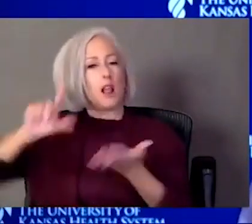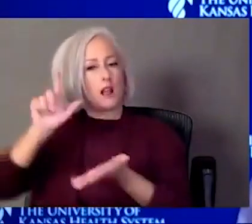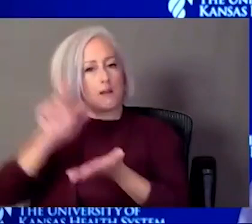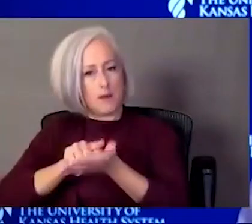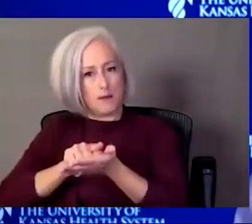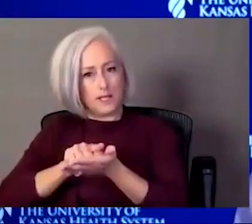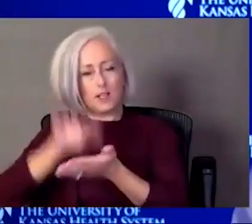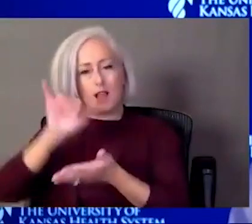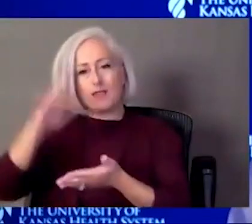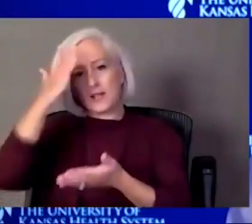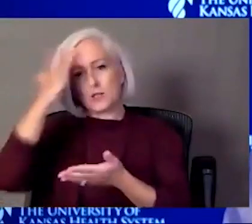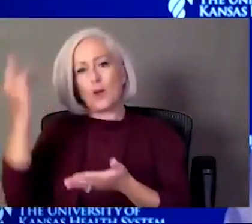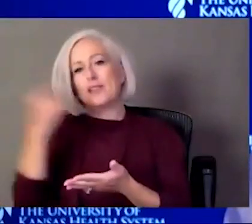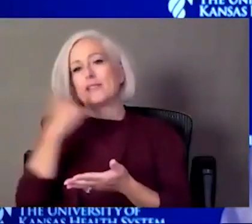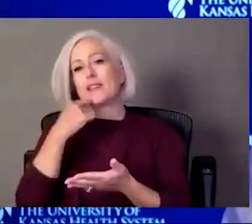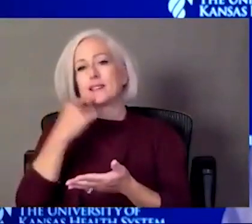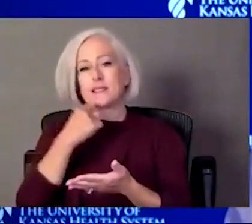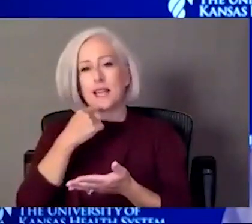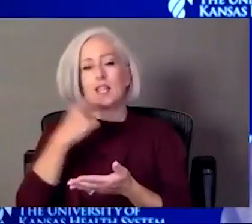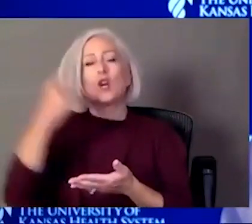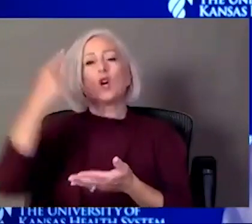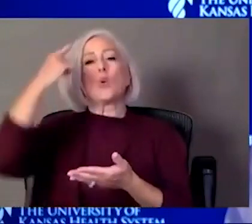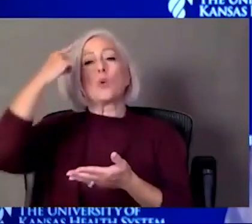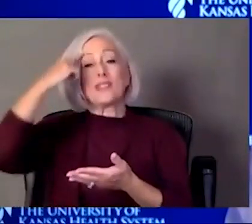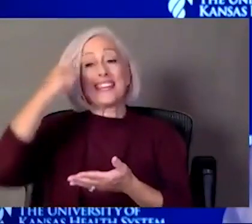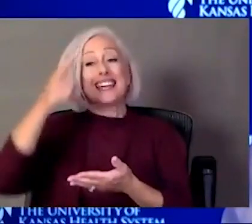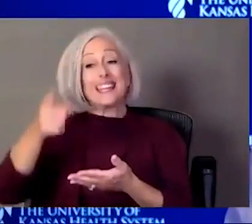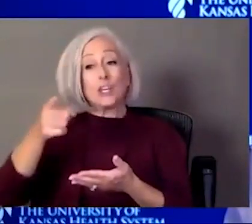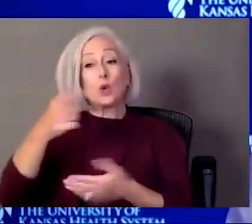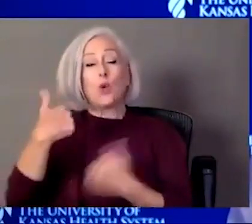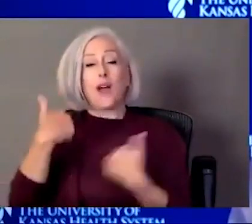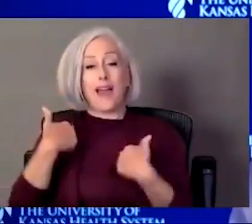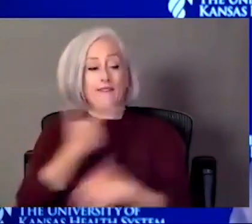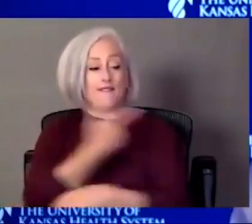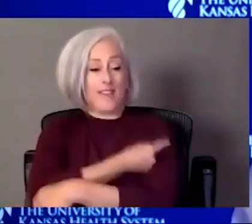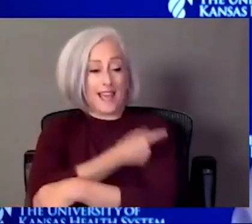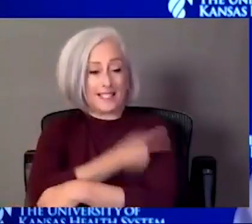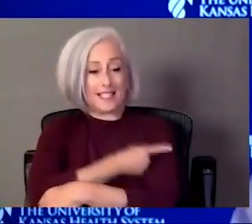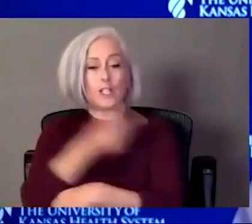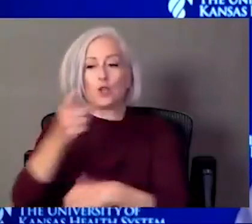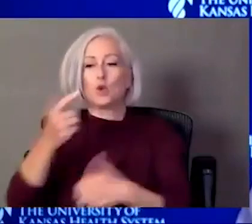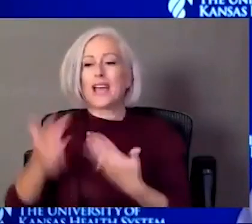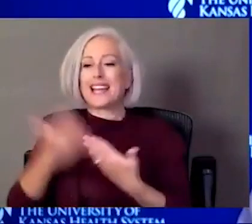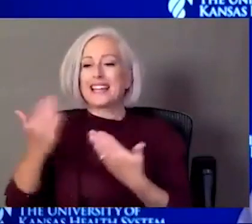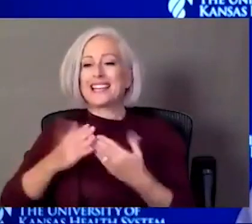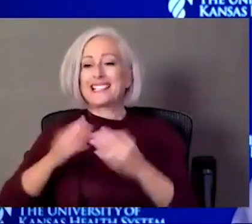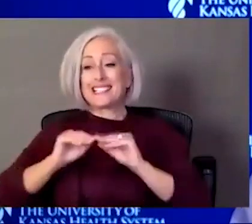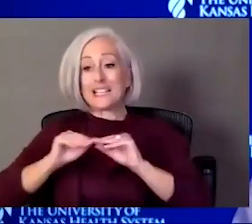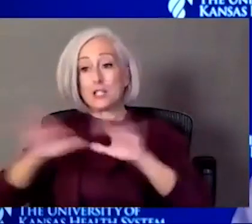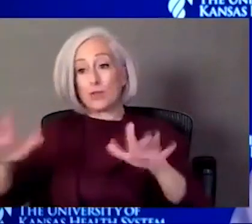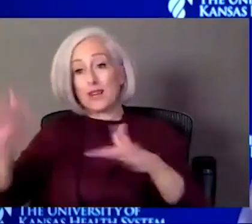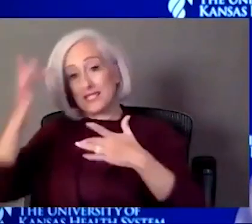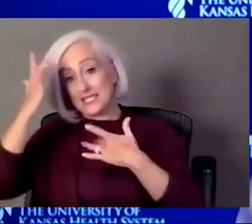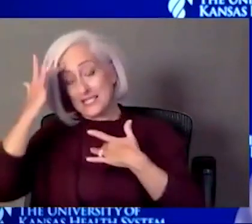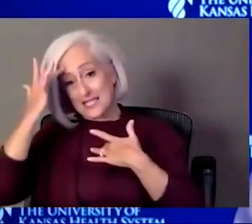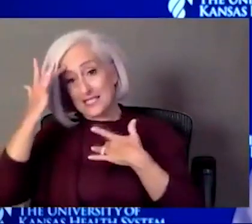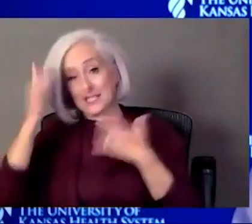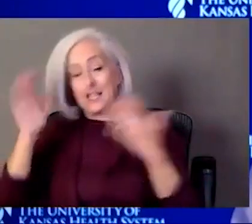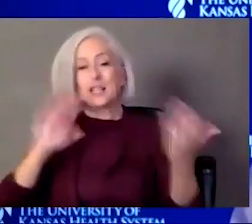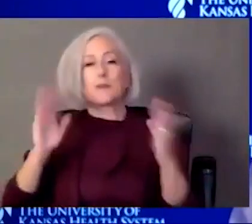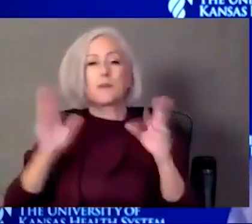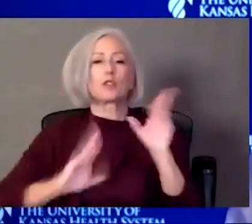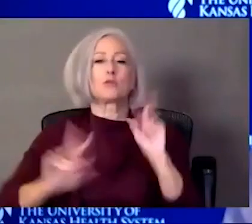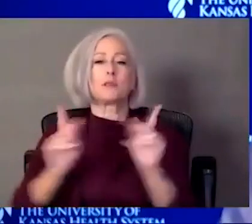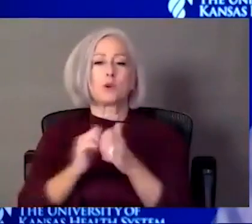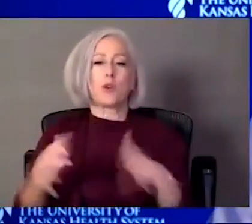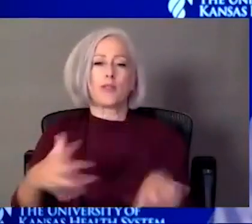saying we think that if you are vaccinated, you can just as easily spread the disease as if you are unvaccinated. But those questions still